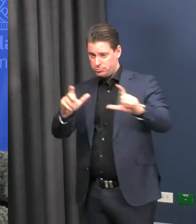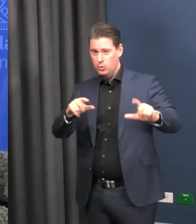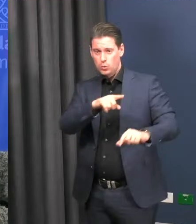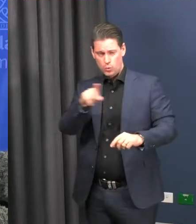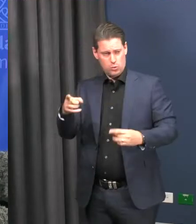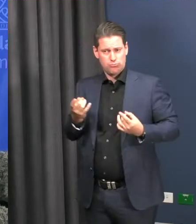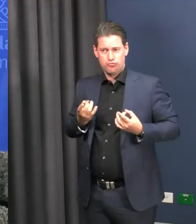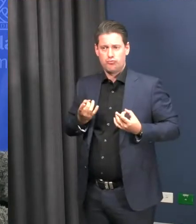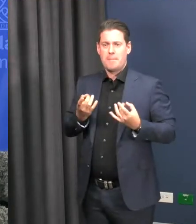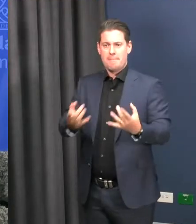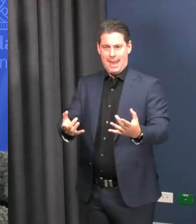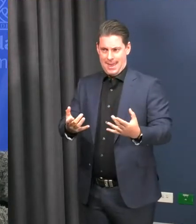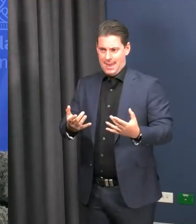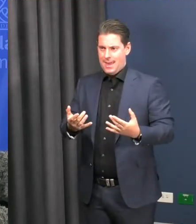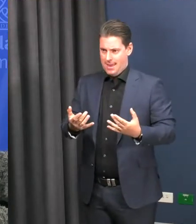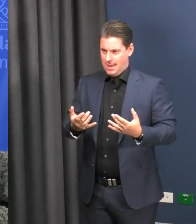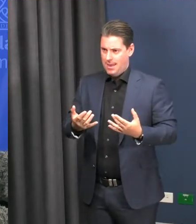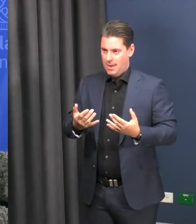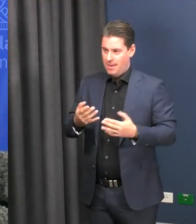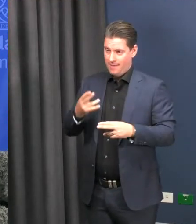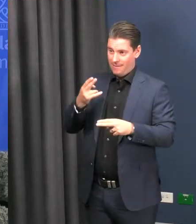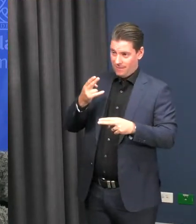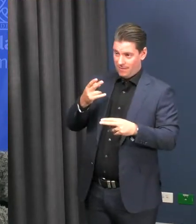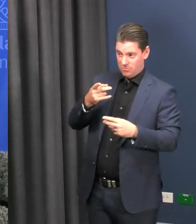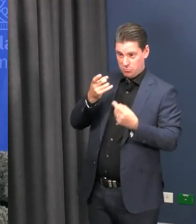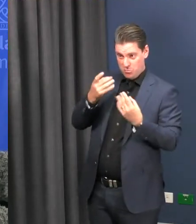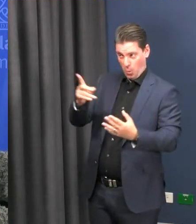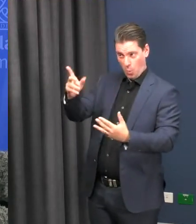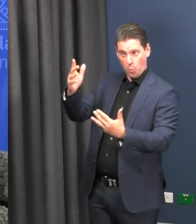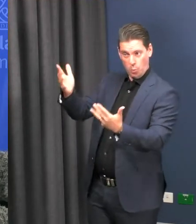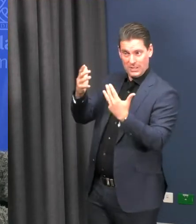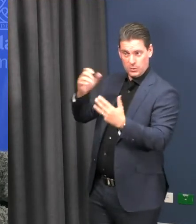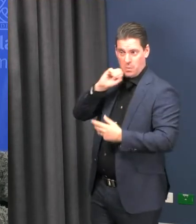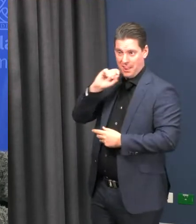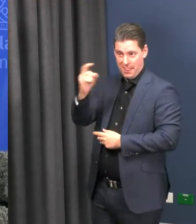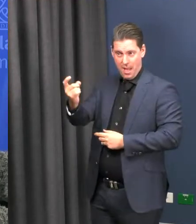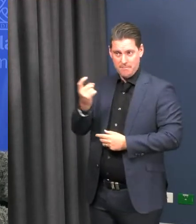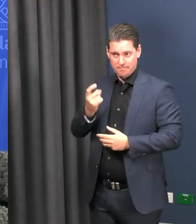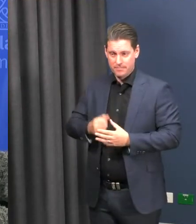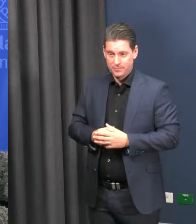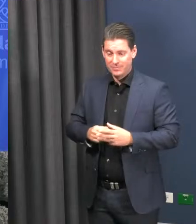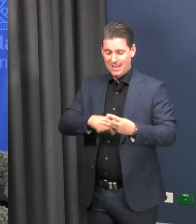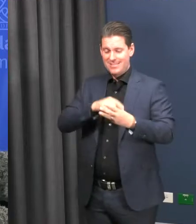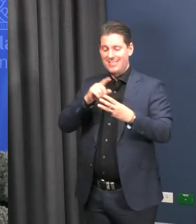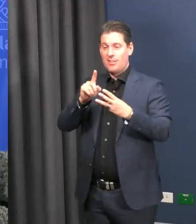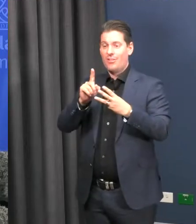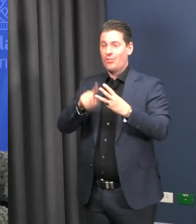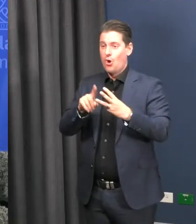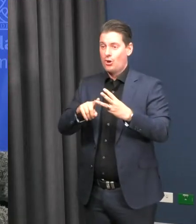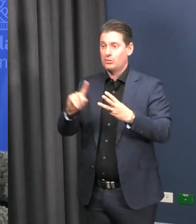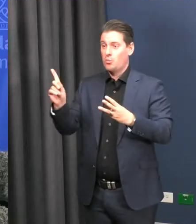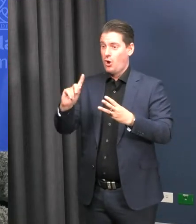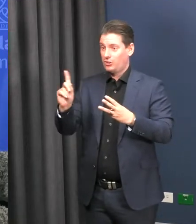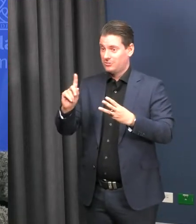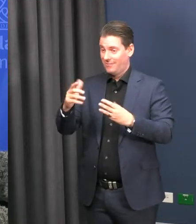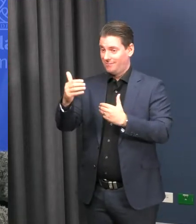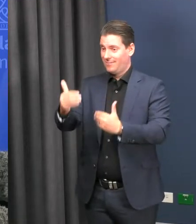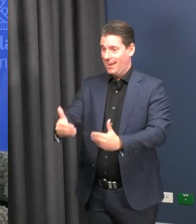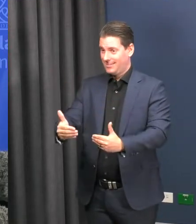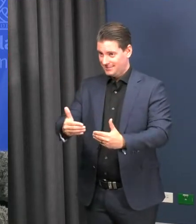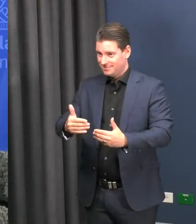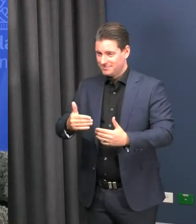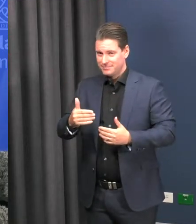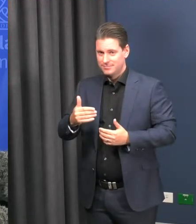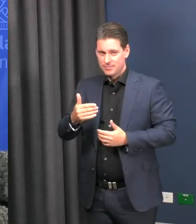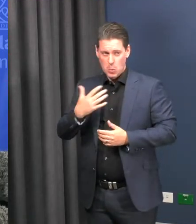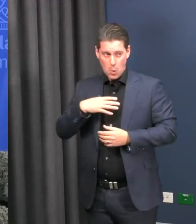ready for it and do all the preparations ahead of it. And then it'll move into the third phase. And I really want